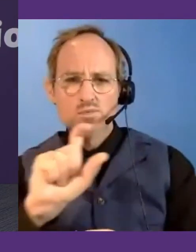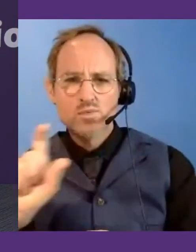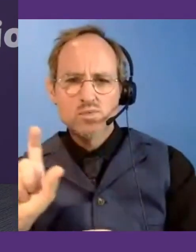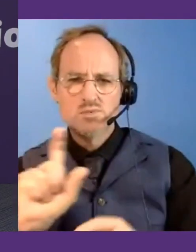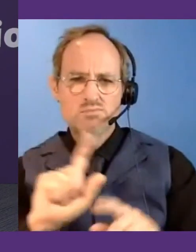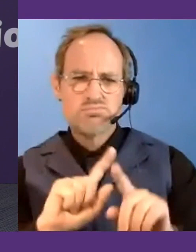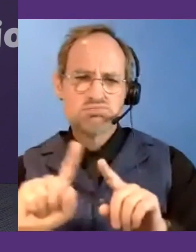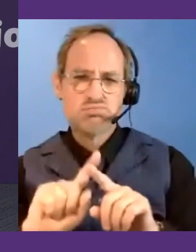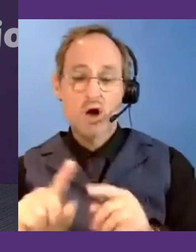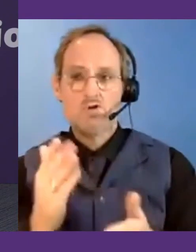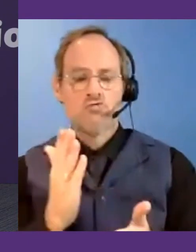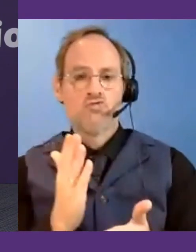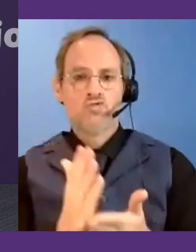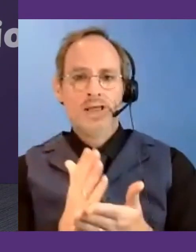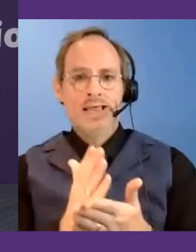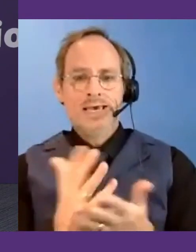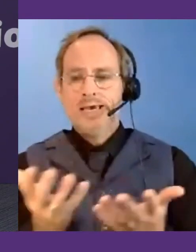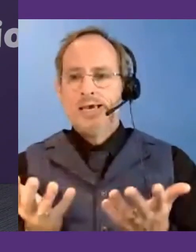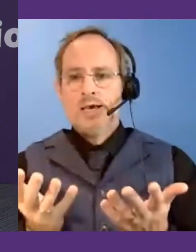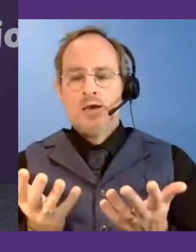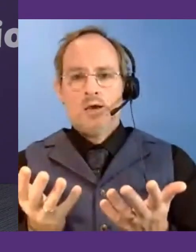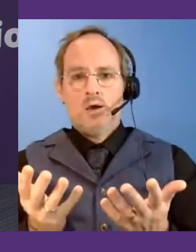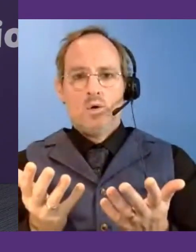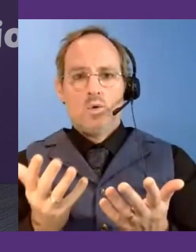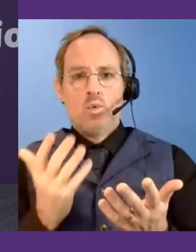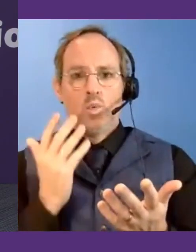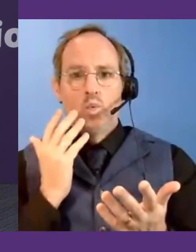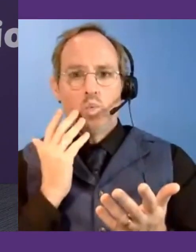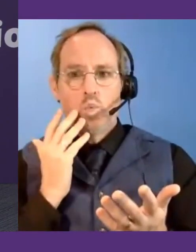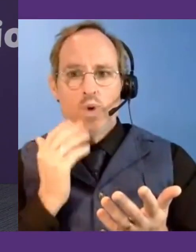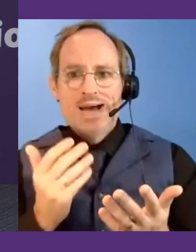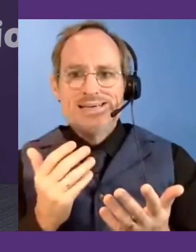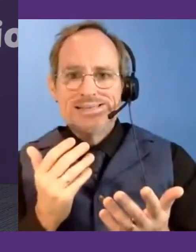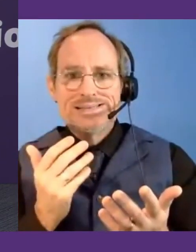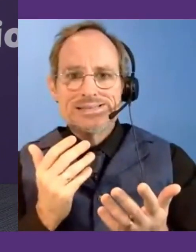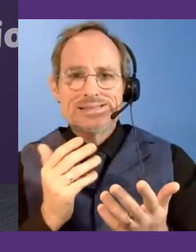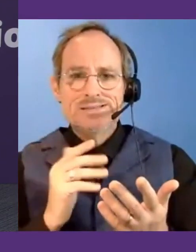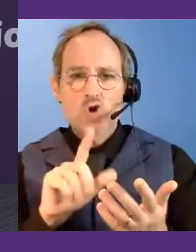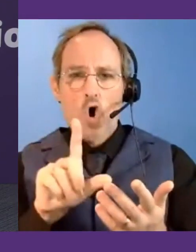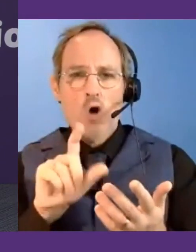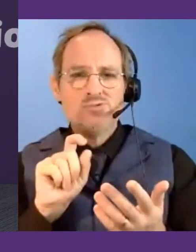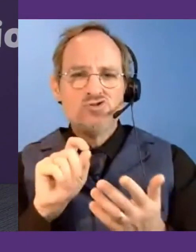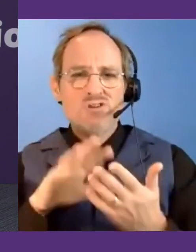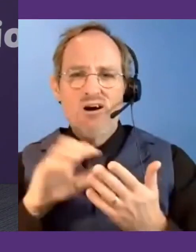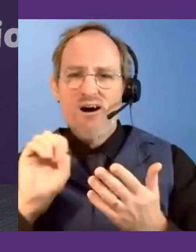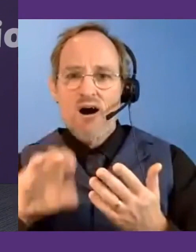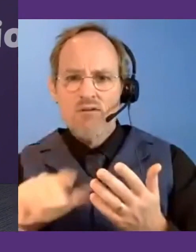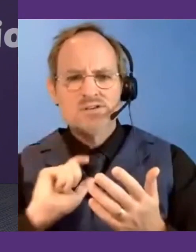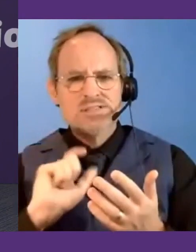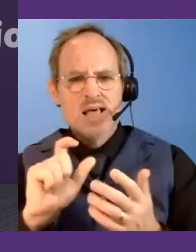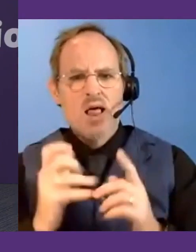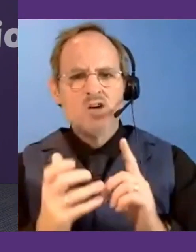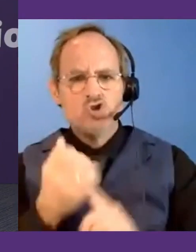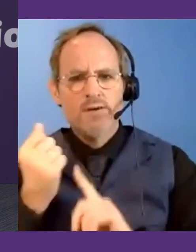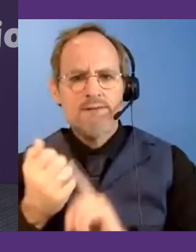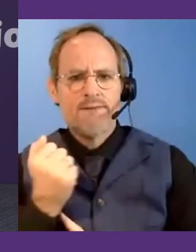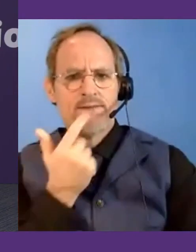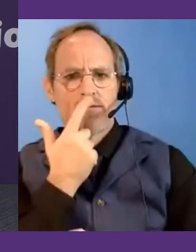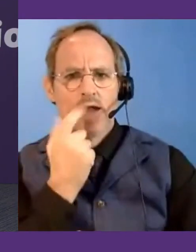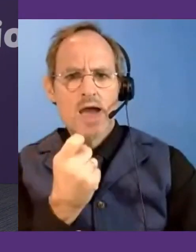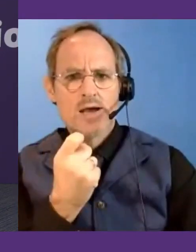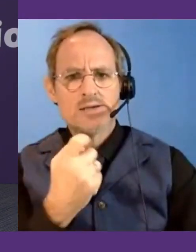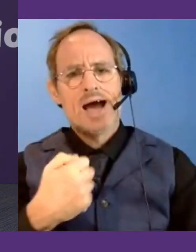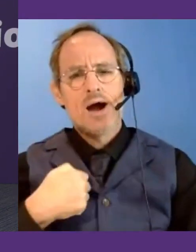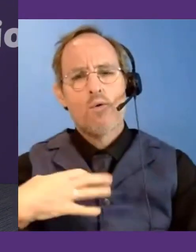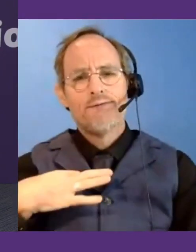when an option's removed from you, isn't it? And I mean, our volunteers as well, it's the patience levels that